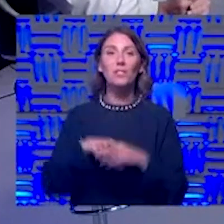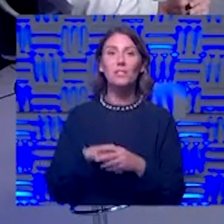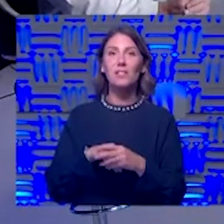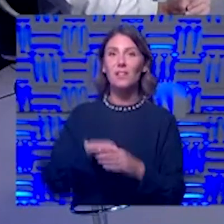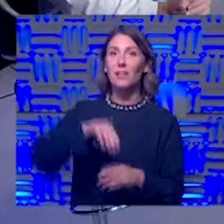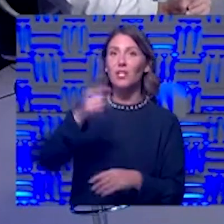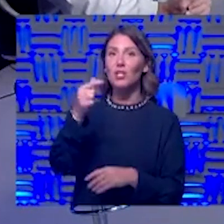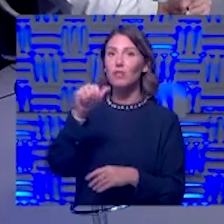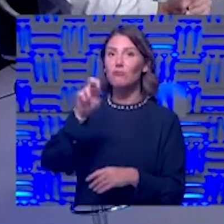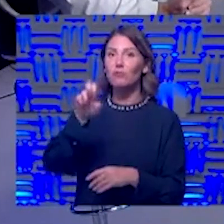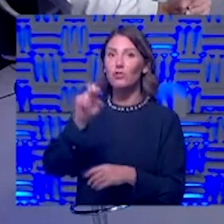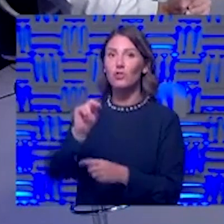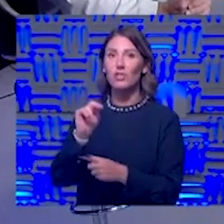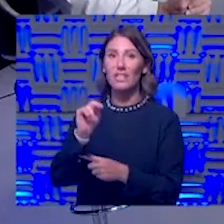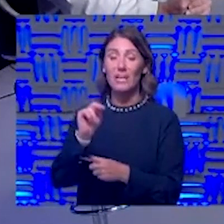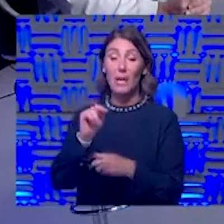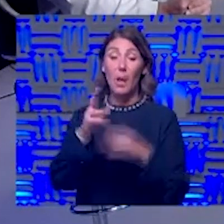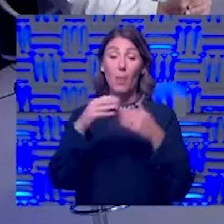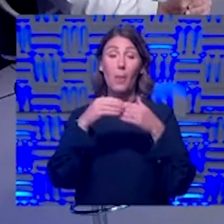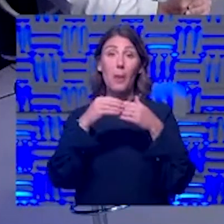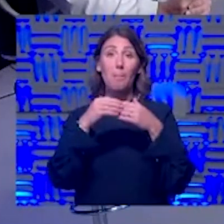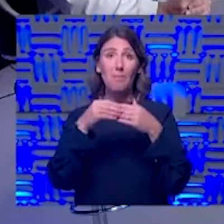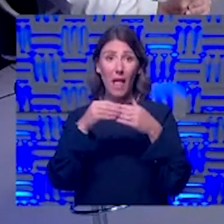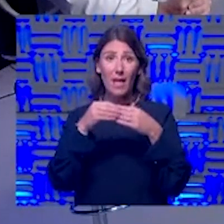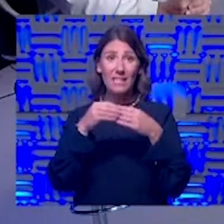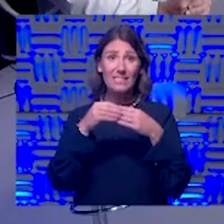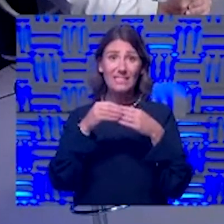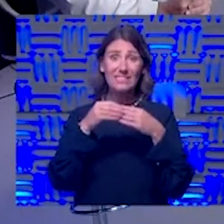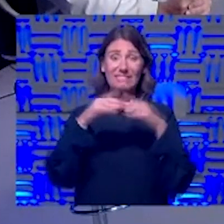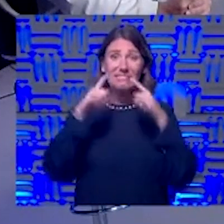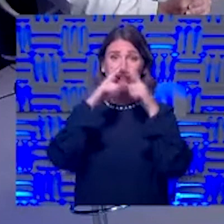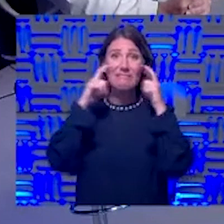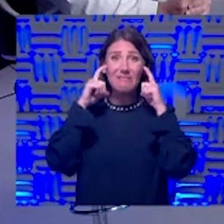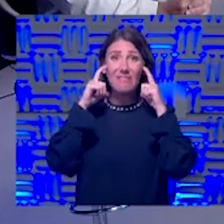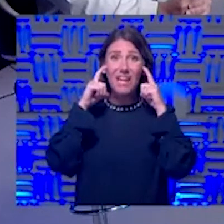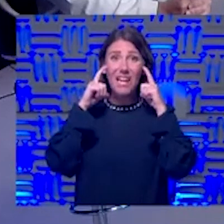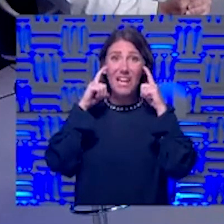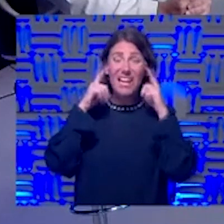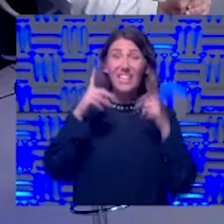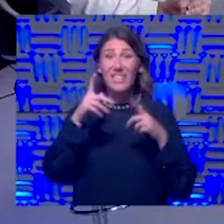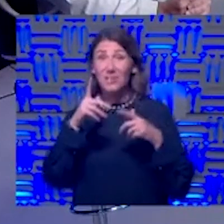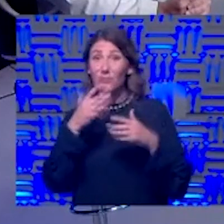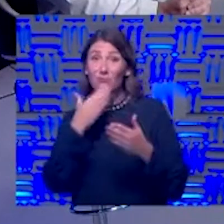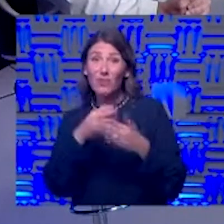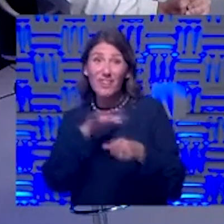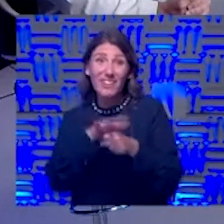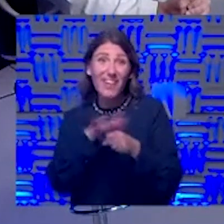are plastic face shields effective without the masks underneath? Is that good enough? Is he good to go?